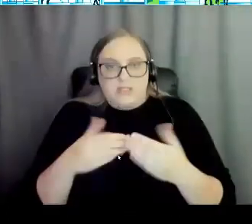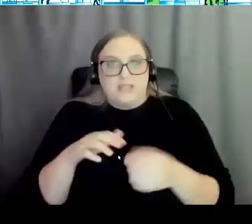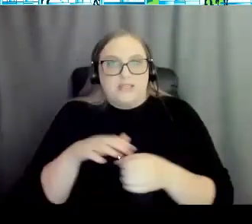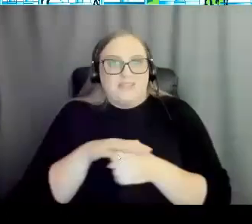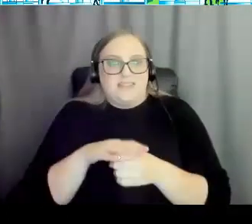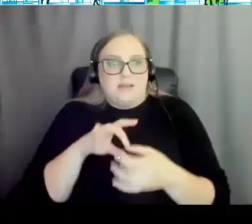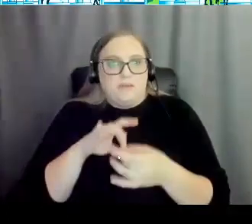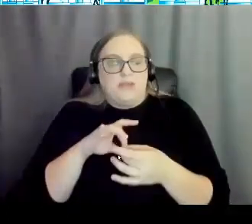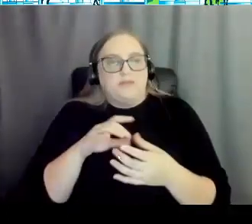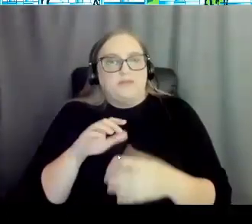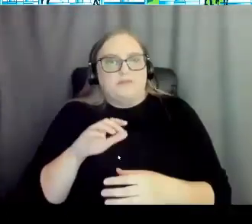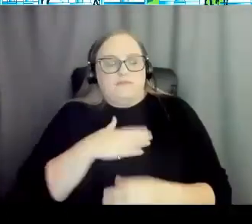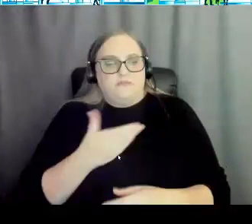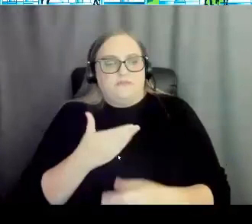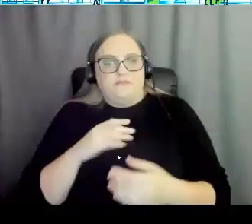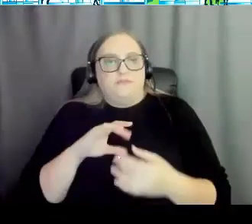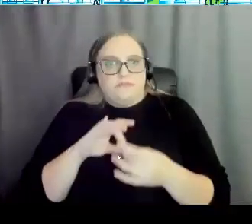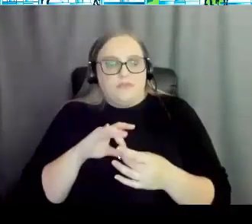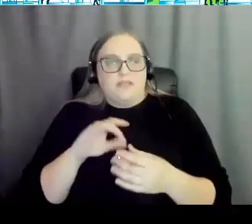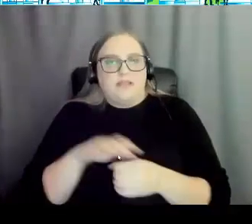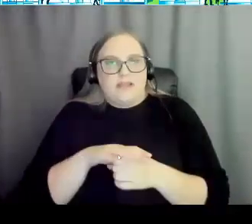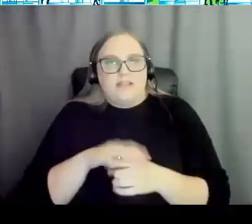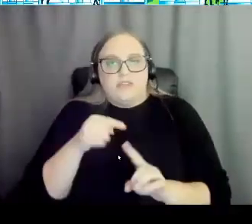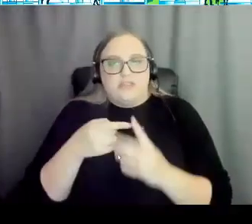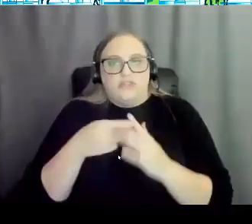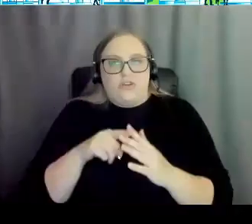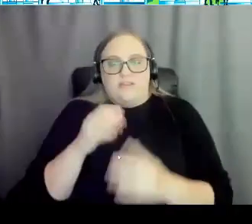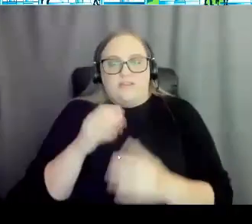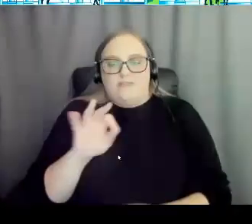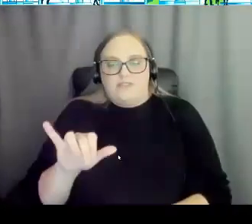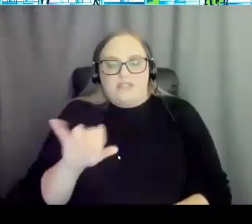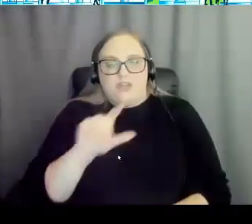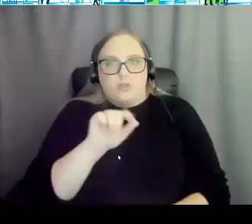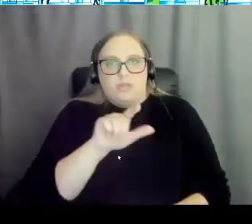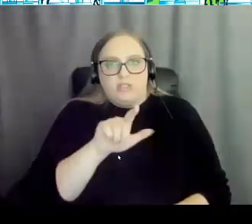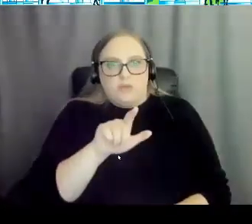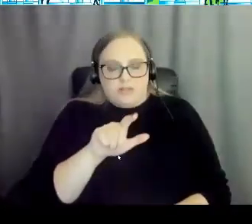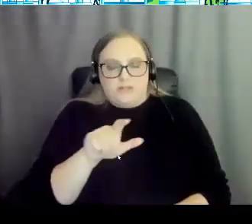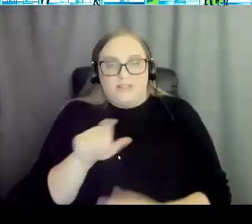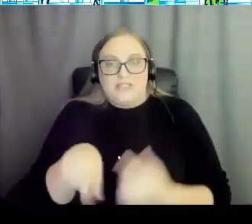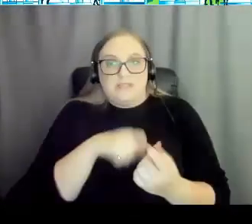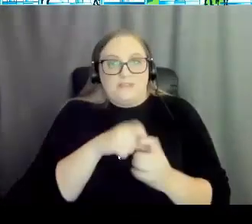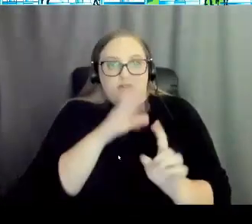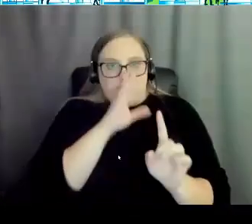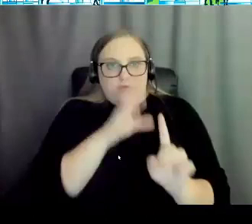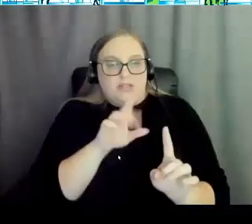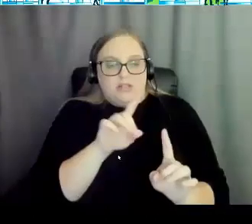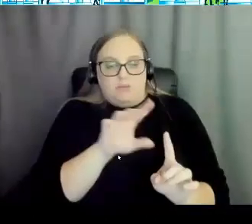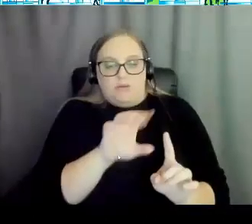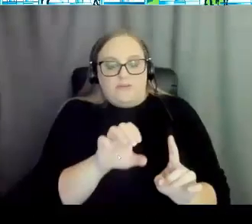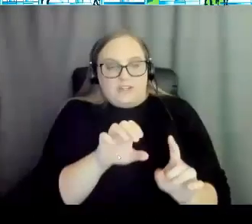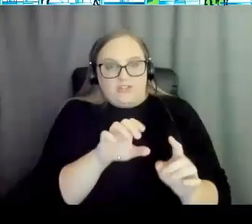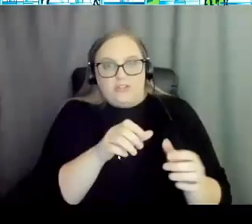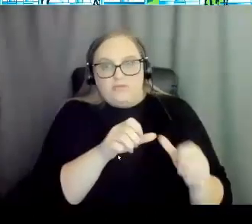direction authorization that we received starting in fiscal year 2021, which specifically directed the department to pursue siting